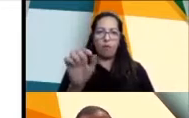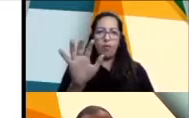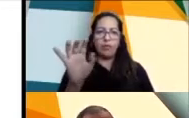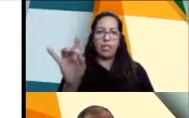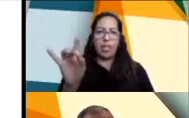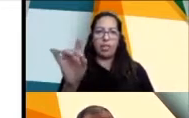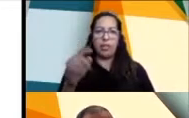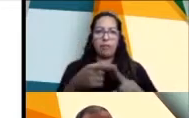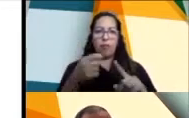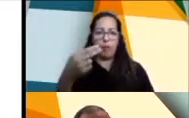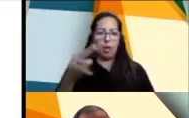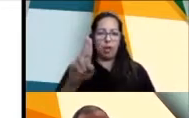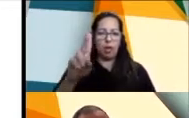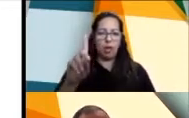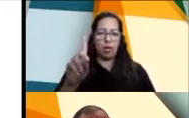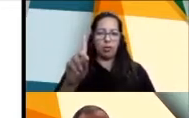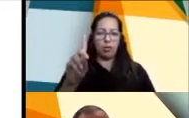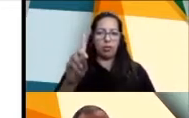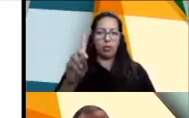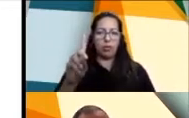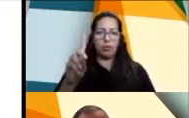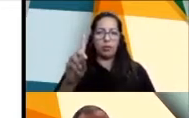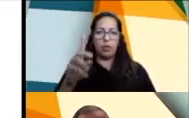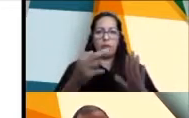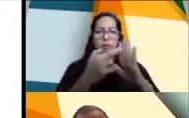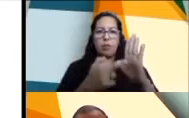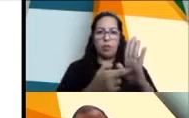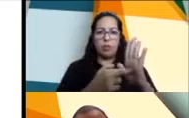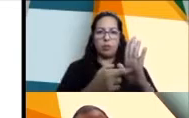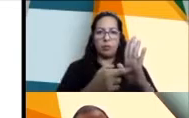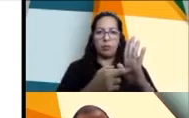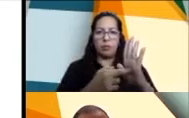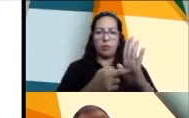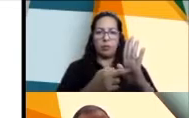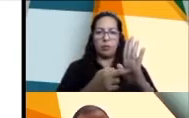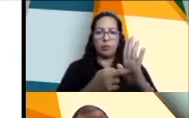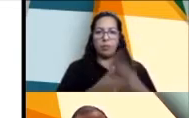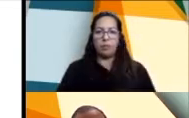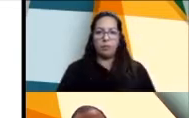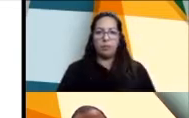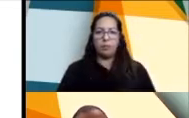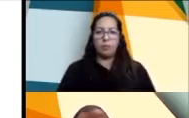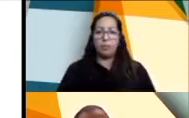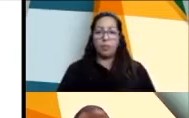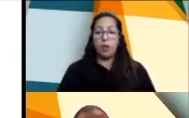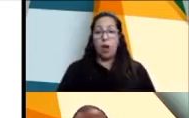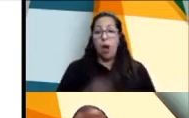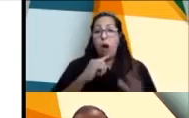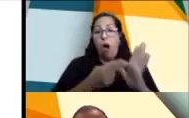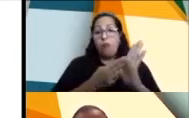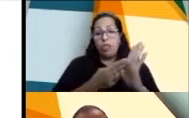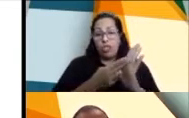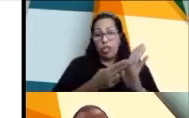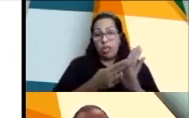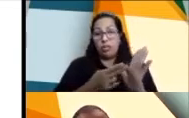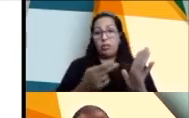HOT regulation, right? So it is originally we assume that all